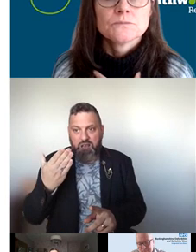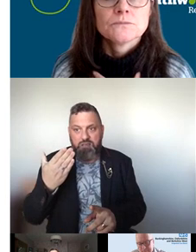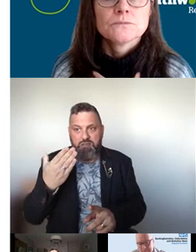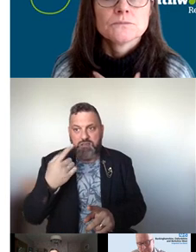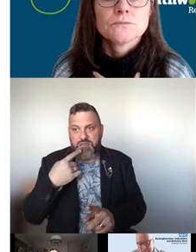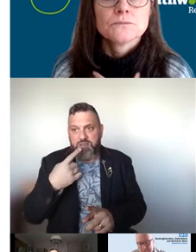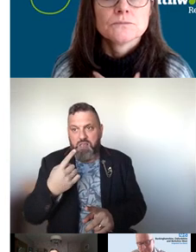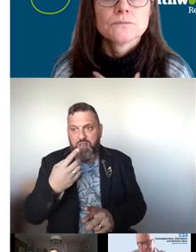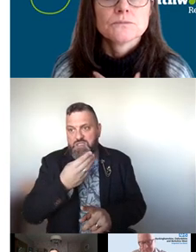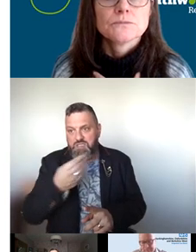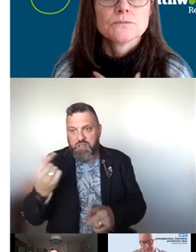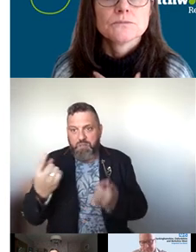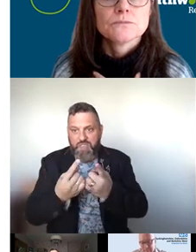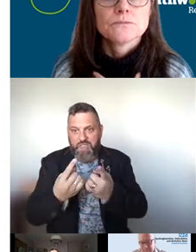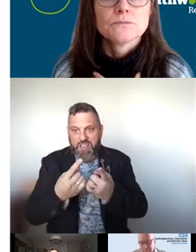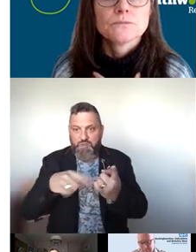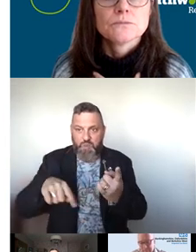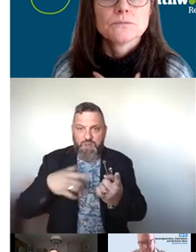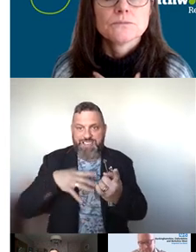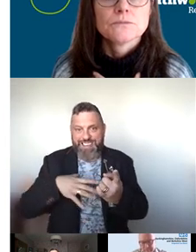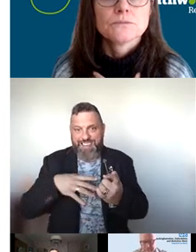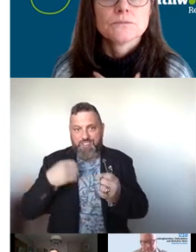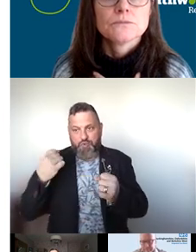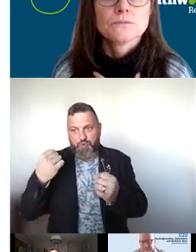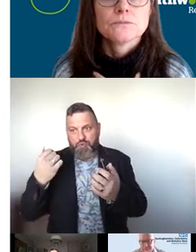number of things that we do need to get right that sit